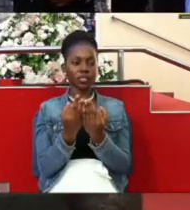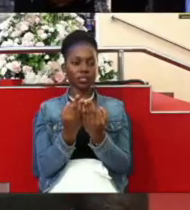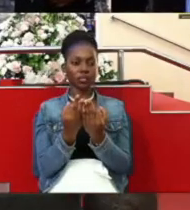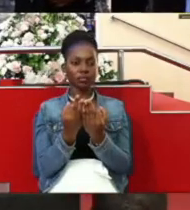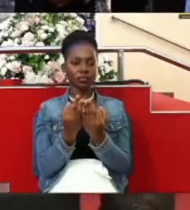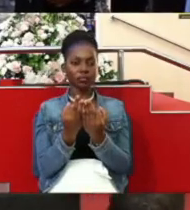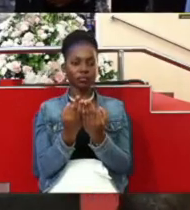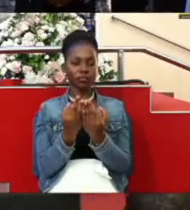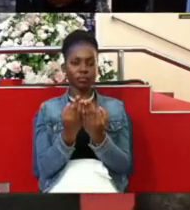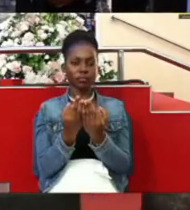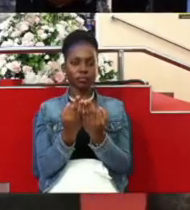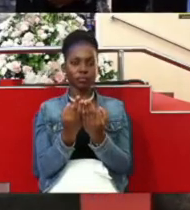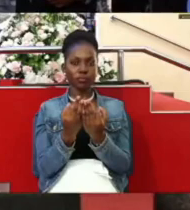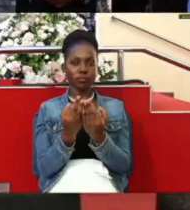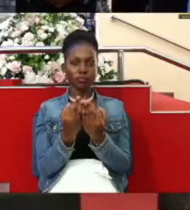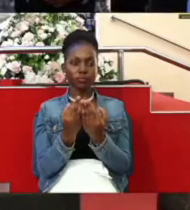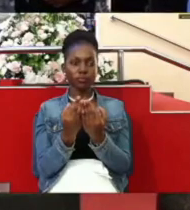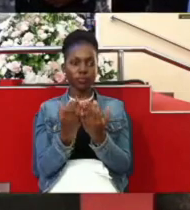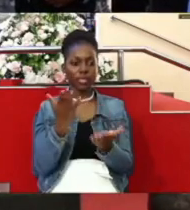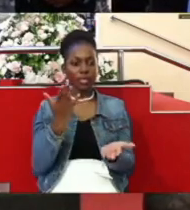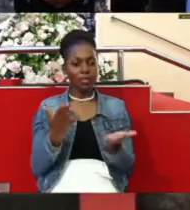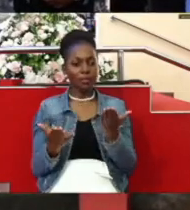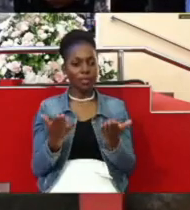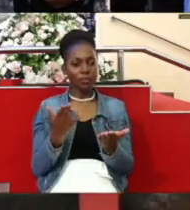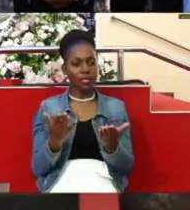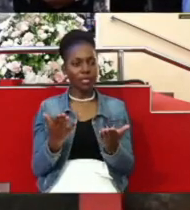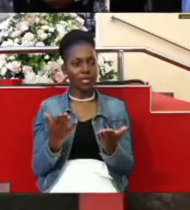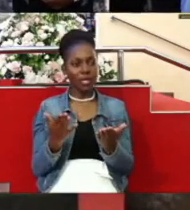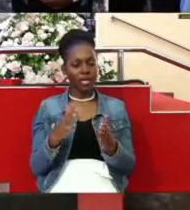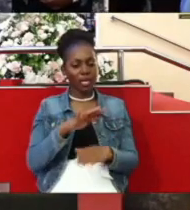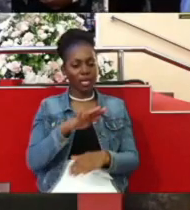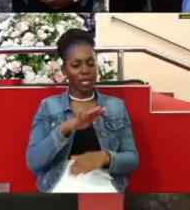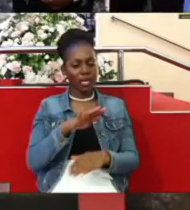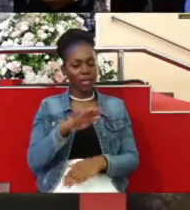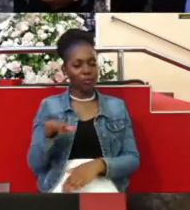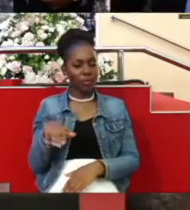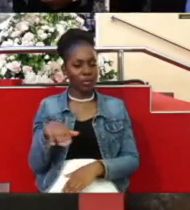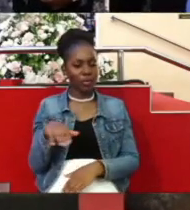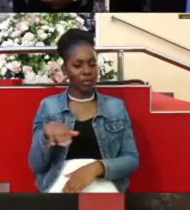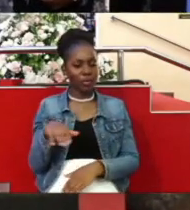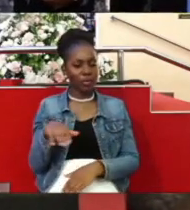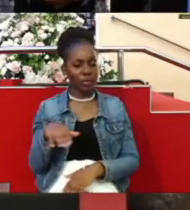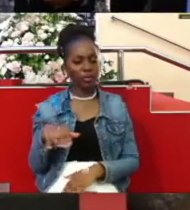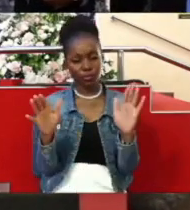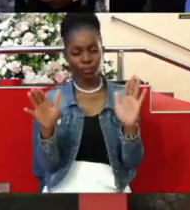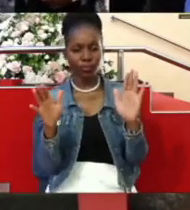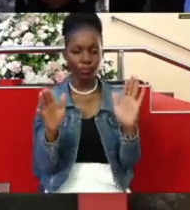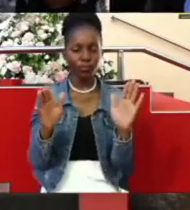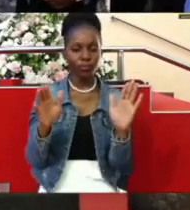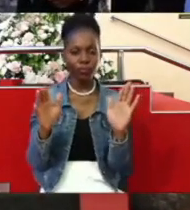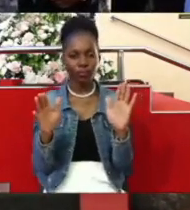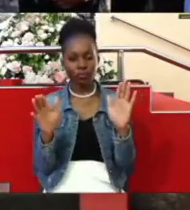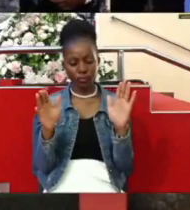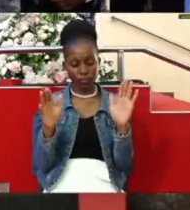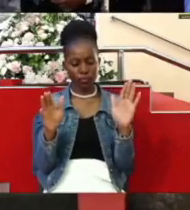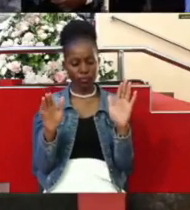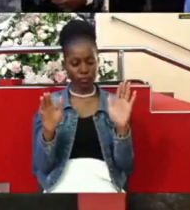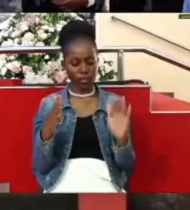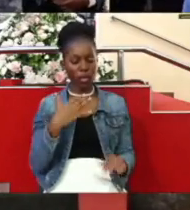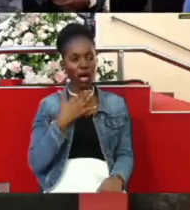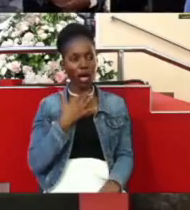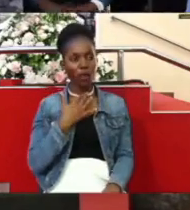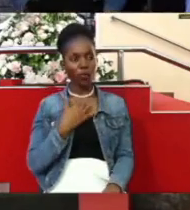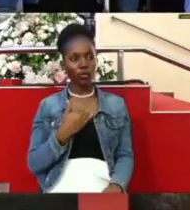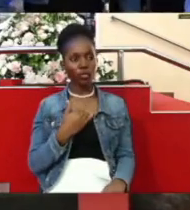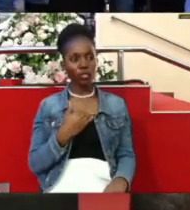Maybe in places that we do not know. Mahali popote ambapo unaenda. I would like to pray for you.